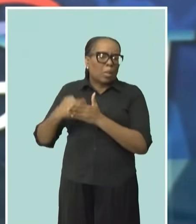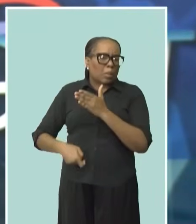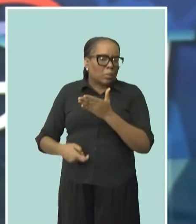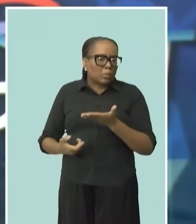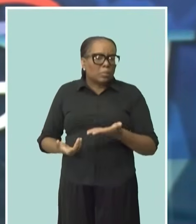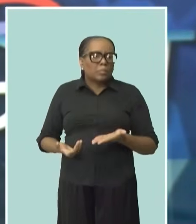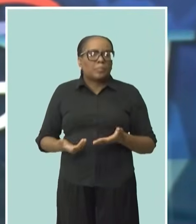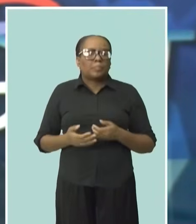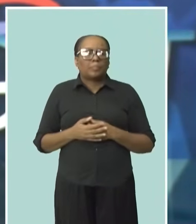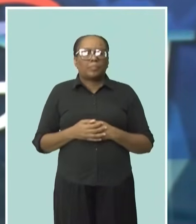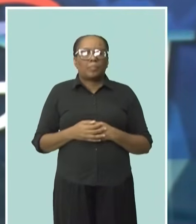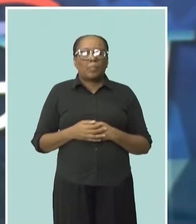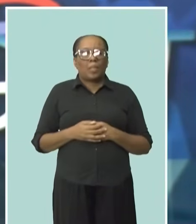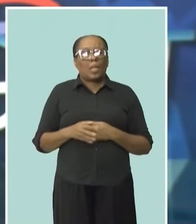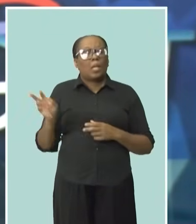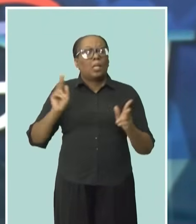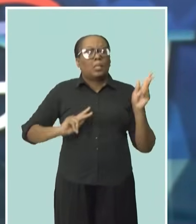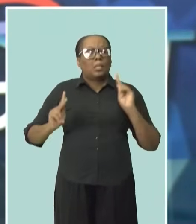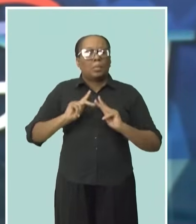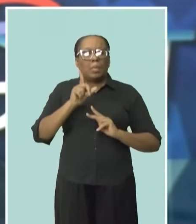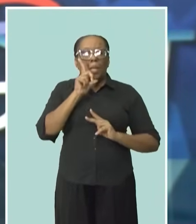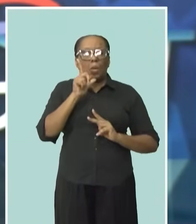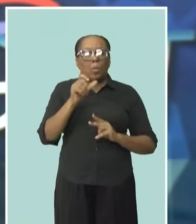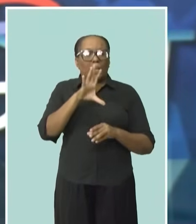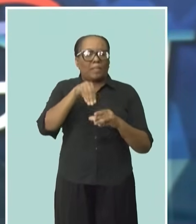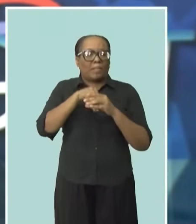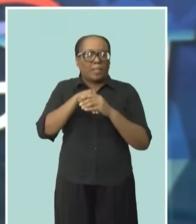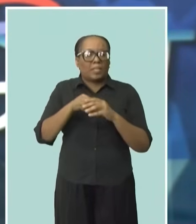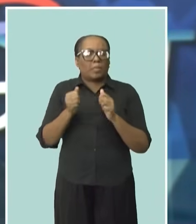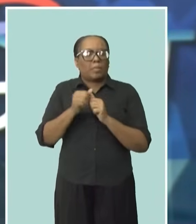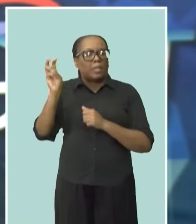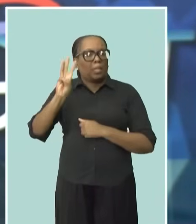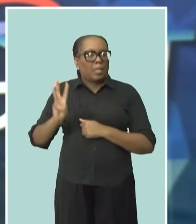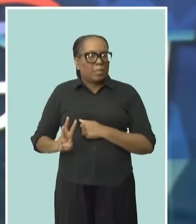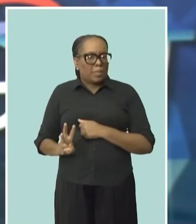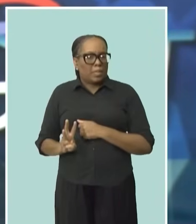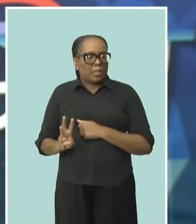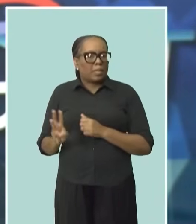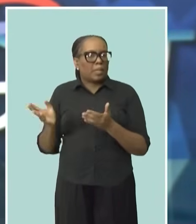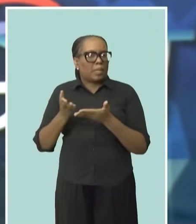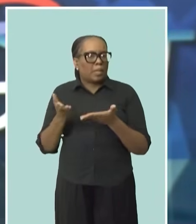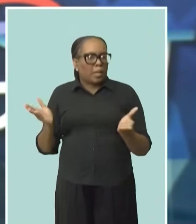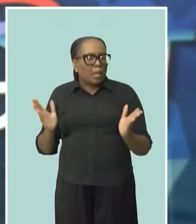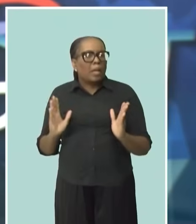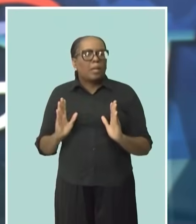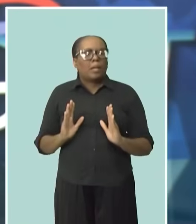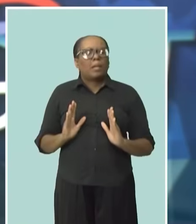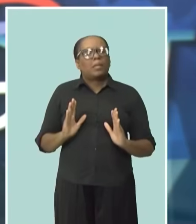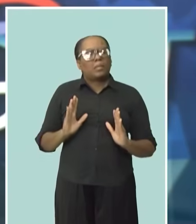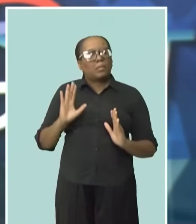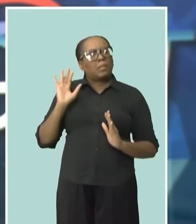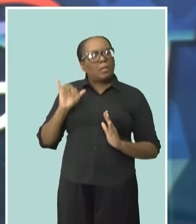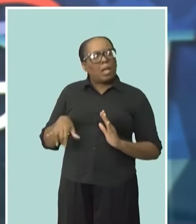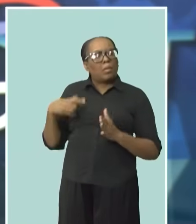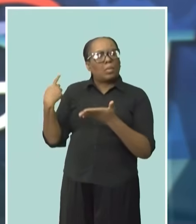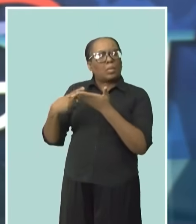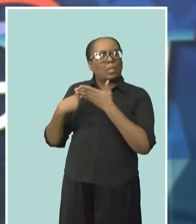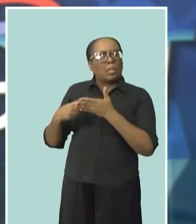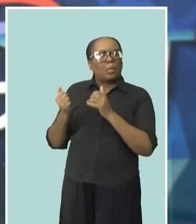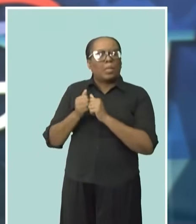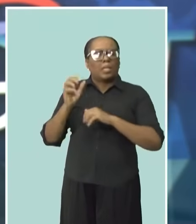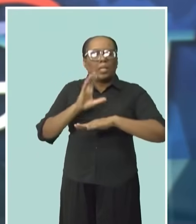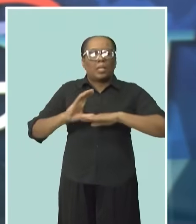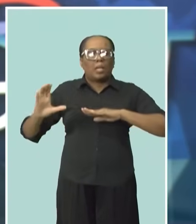Climate smart investments and the importance of regional connectivity were among the major outcomes of the just concluded Caribbean Investment